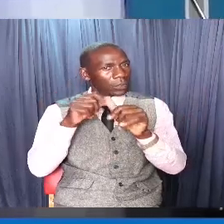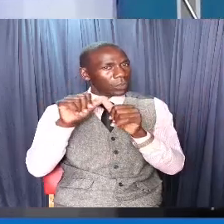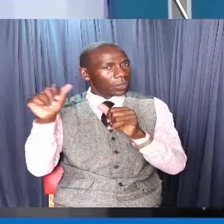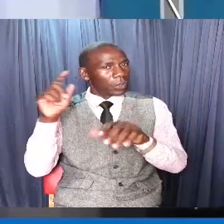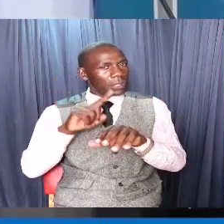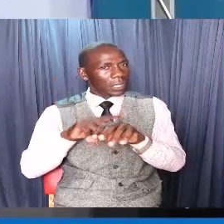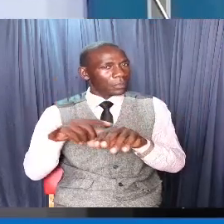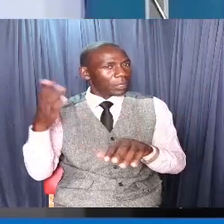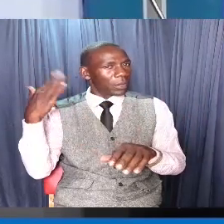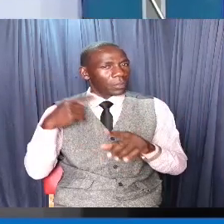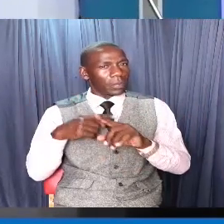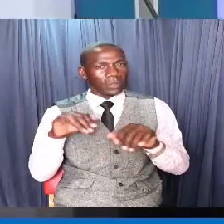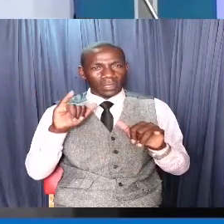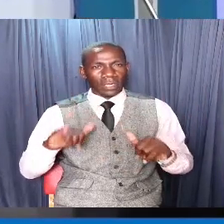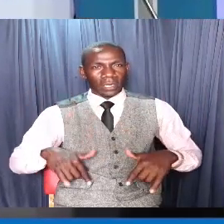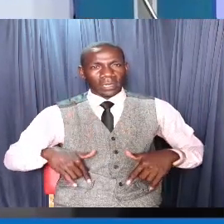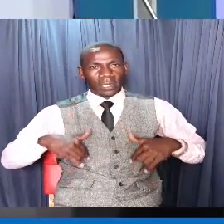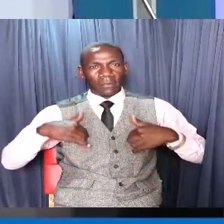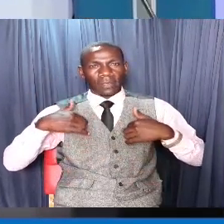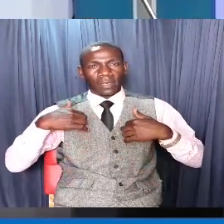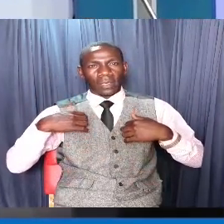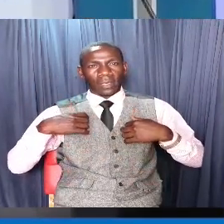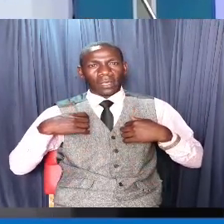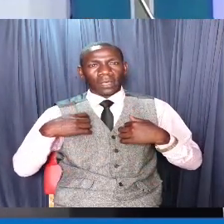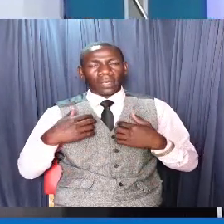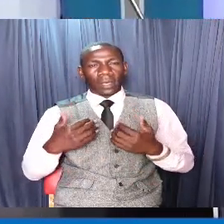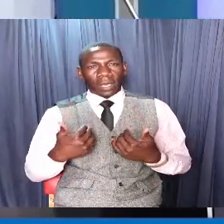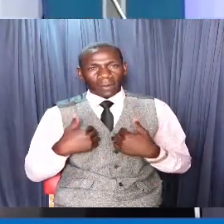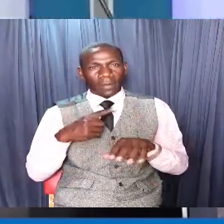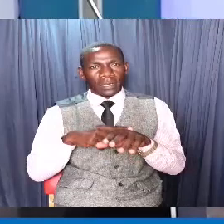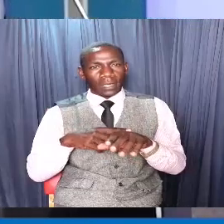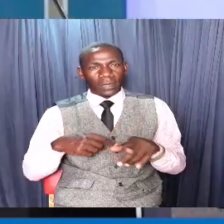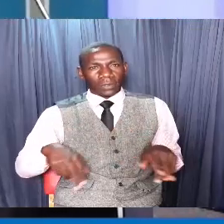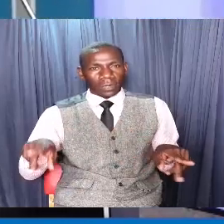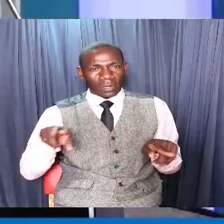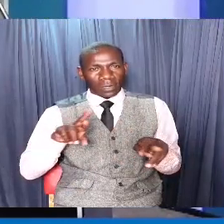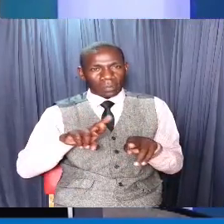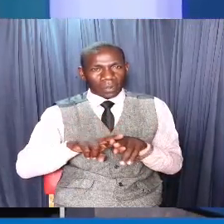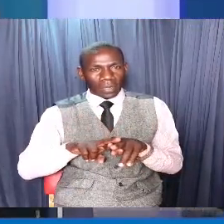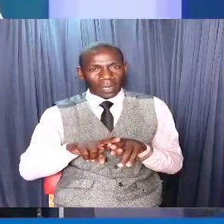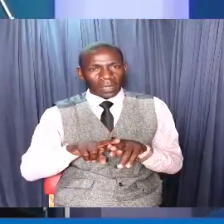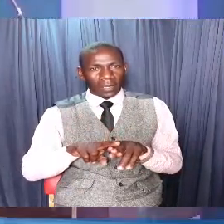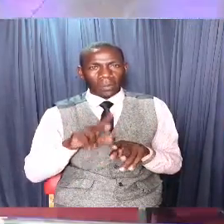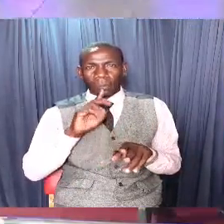time ago. Lakini bado uko hai. But you are still alive. Nafasi iko ya kutubu na kuokoka. The chance is there to repent and be saved.